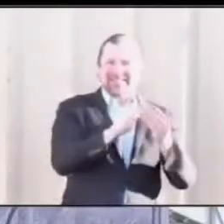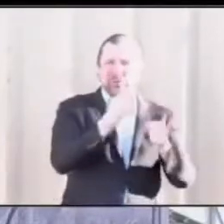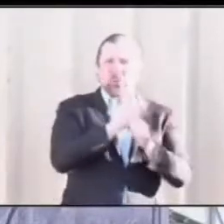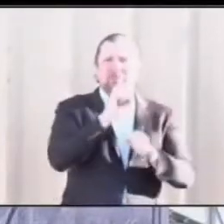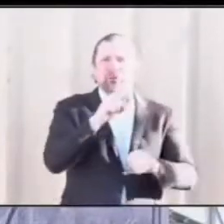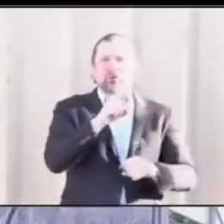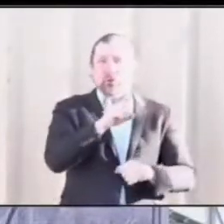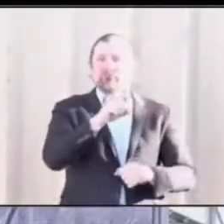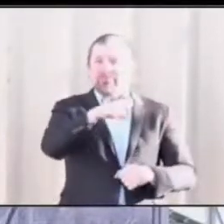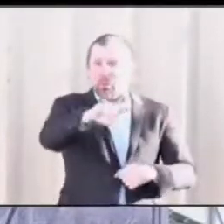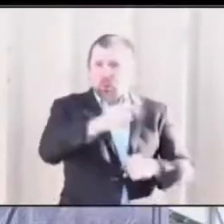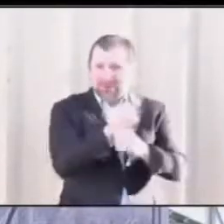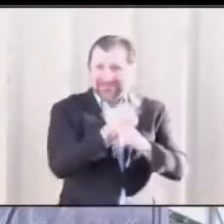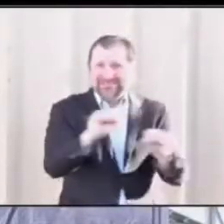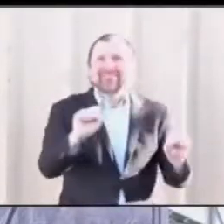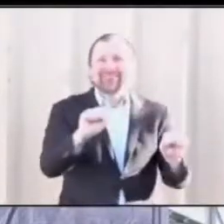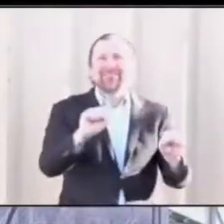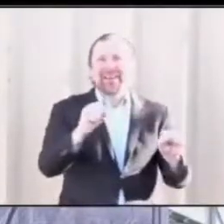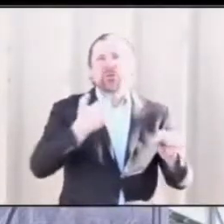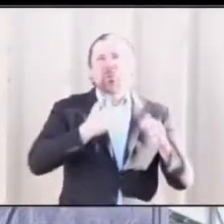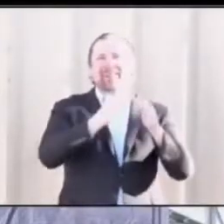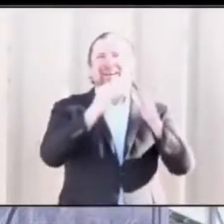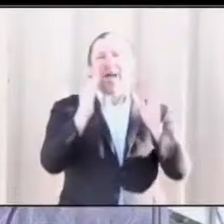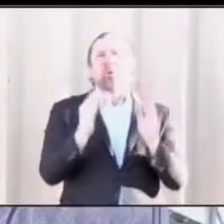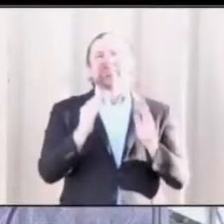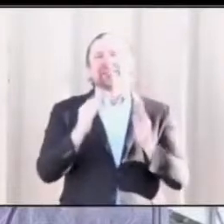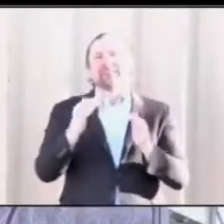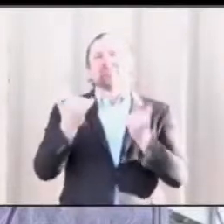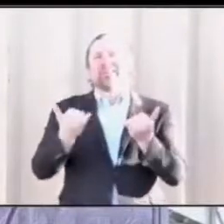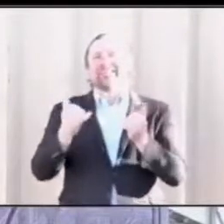that you have housing during this period.